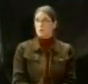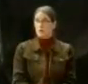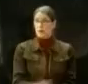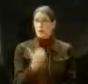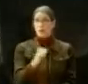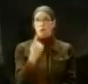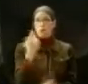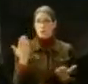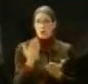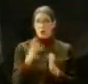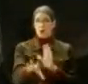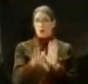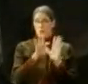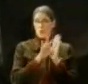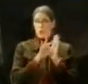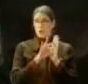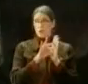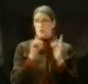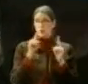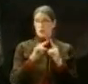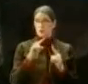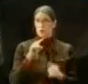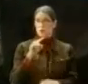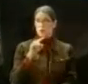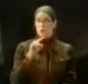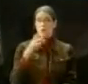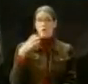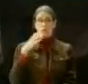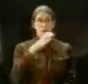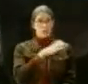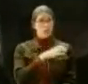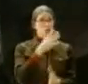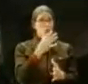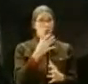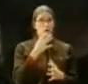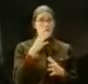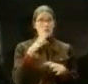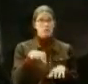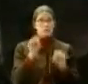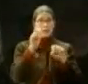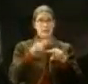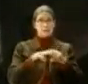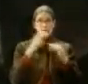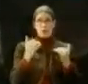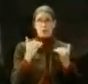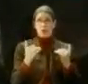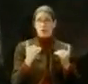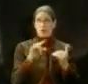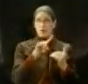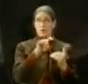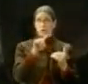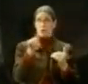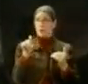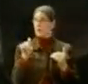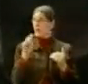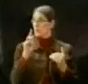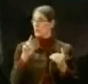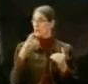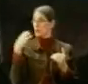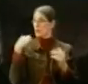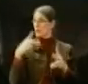anybody here that's been appointed to county commission wish to take their seat right now at this point in time? Mr. Chairman,